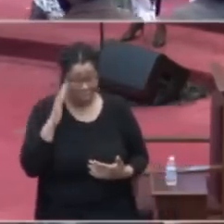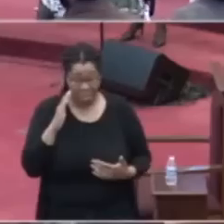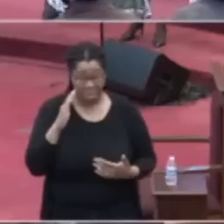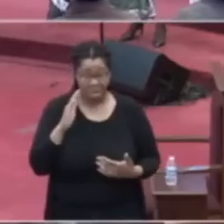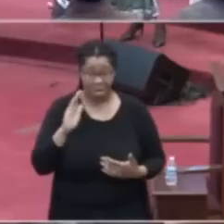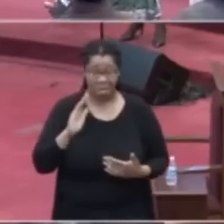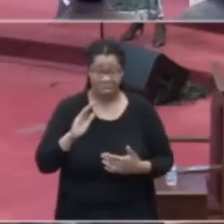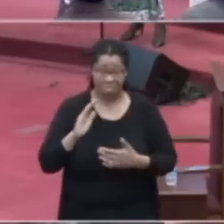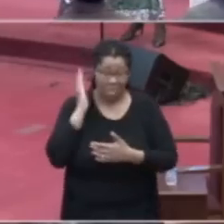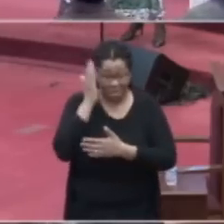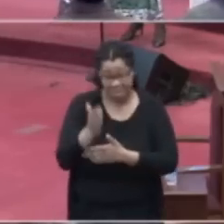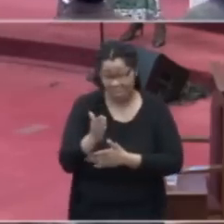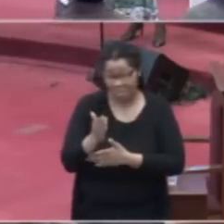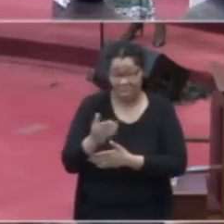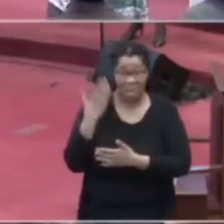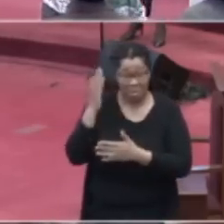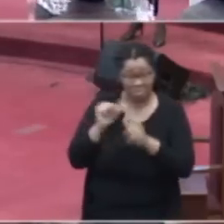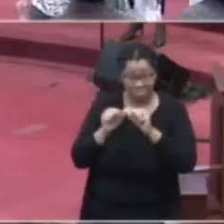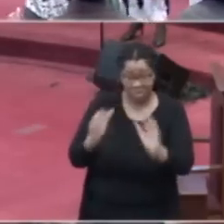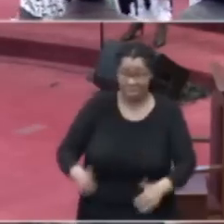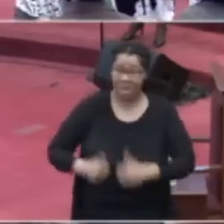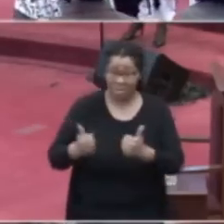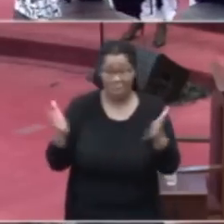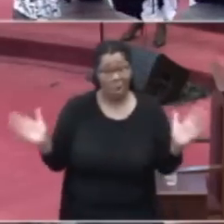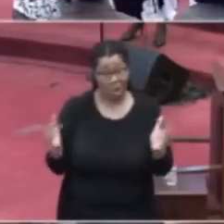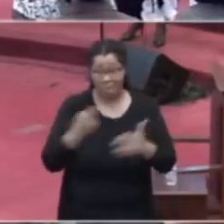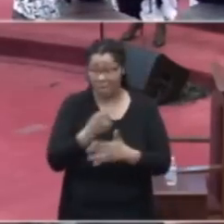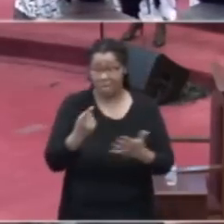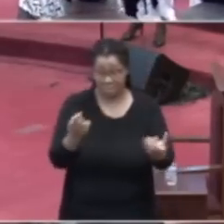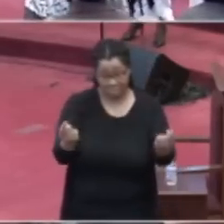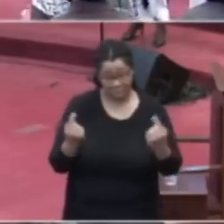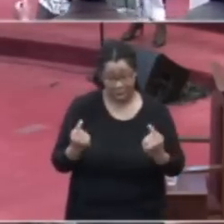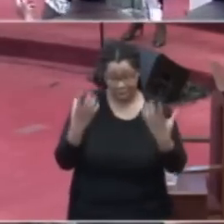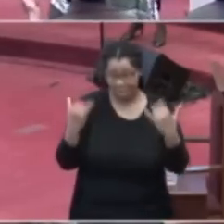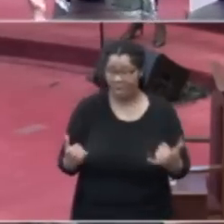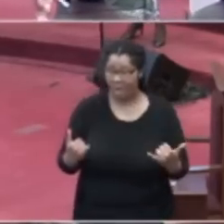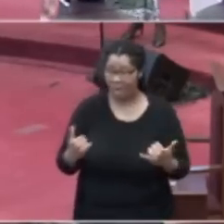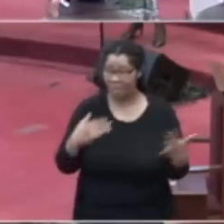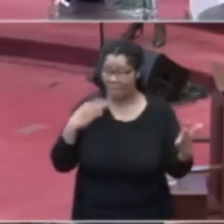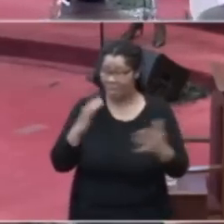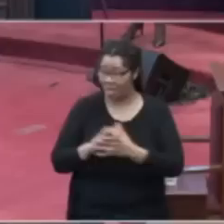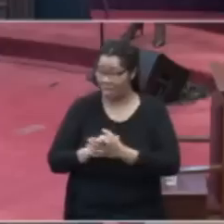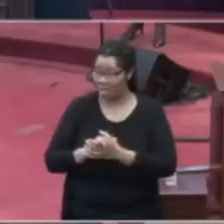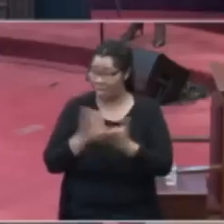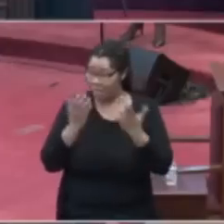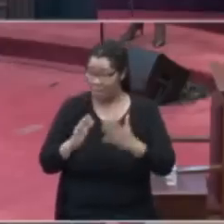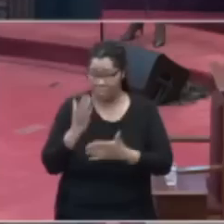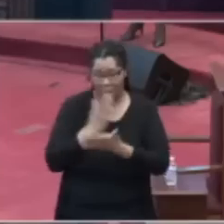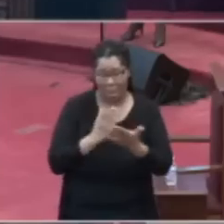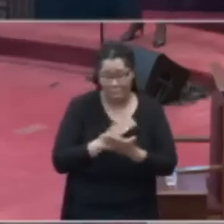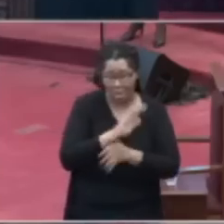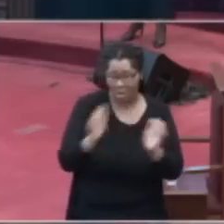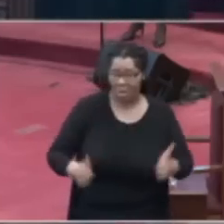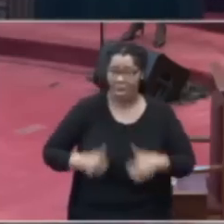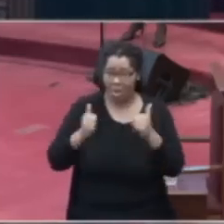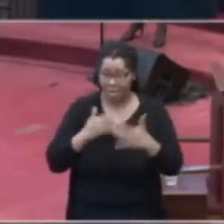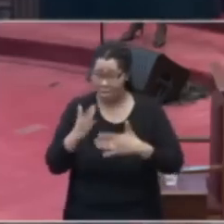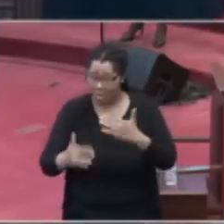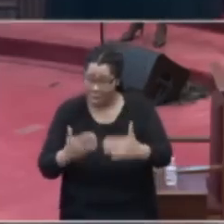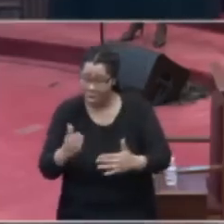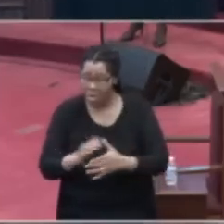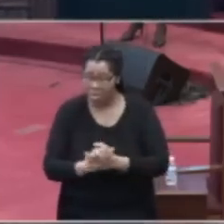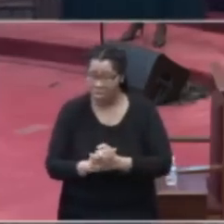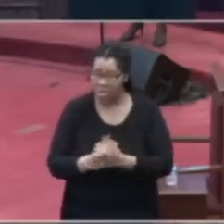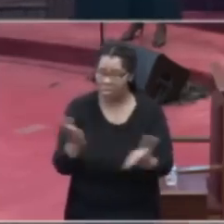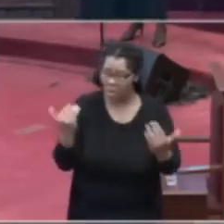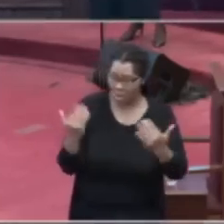tomorrow is promised, I want to encourage you to come now then and at least settle this part of your life and your pilgrimage and your journey.